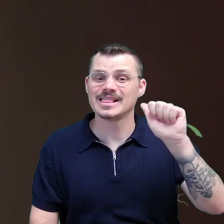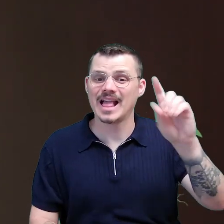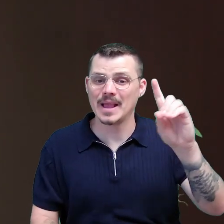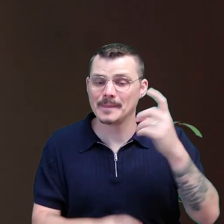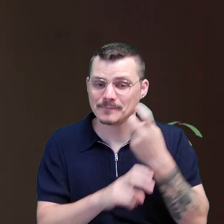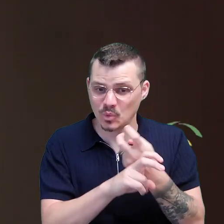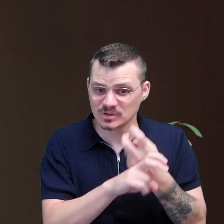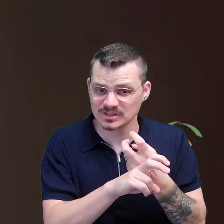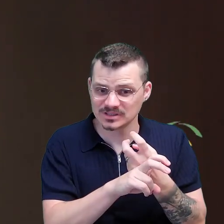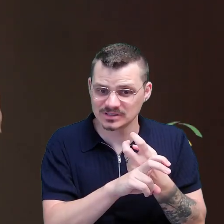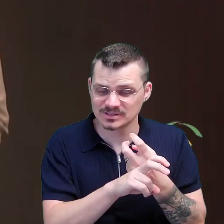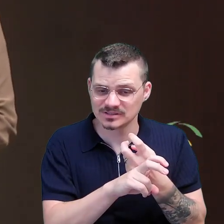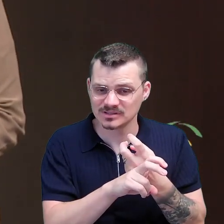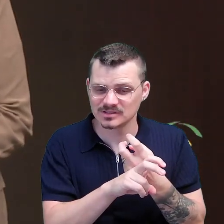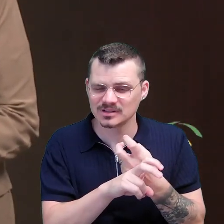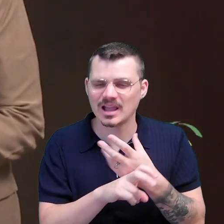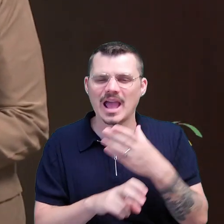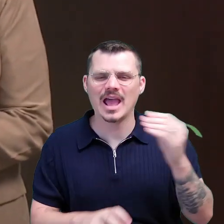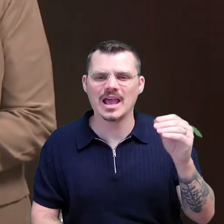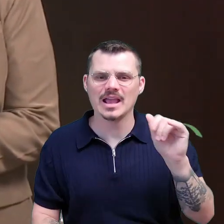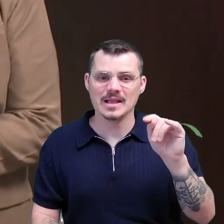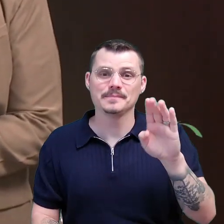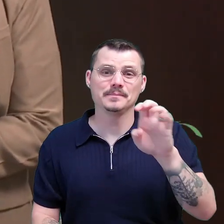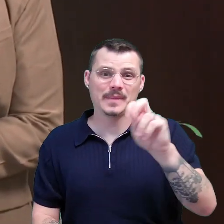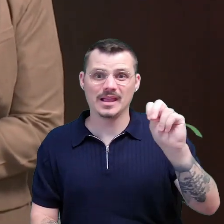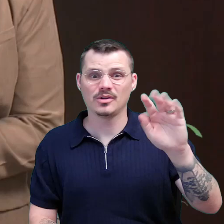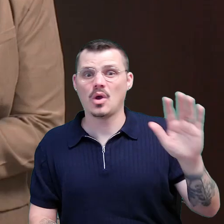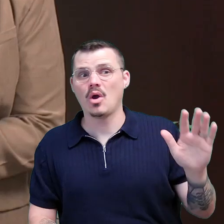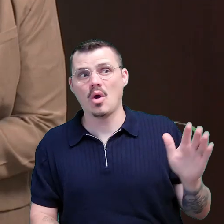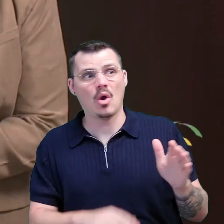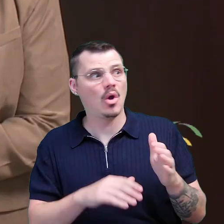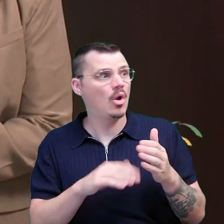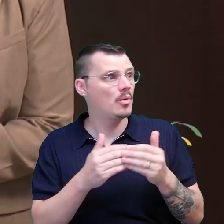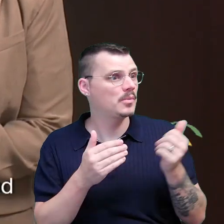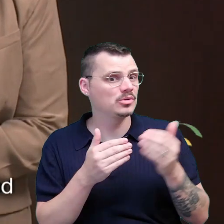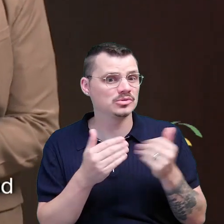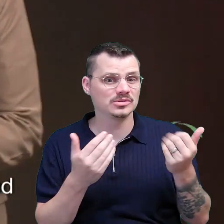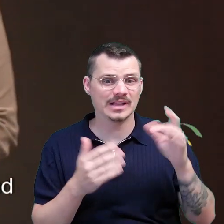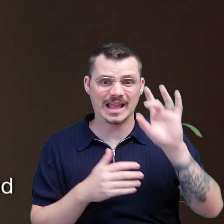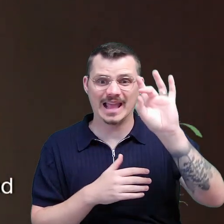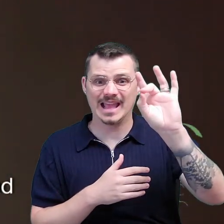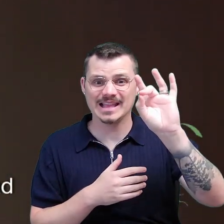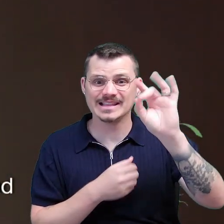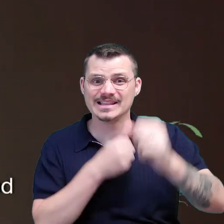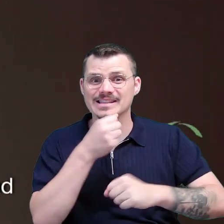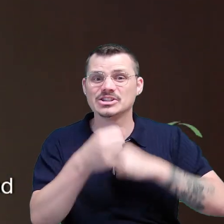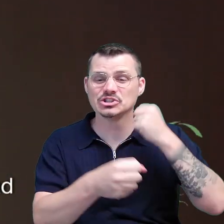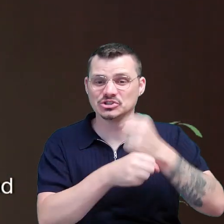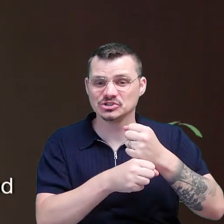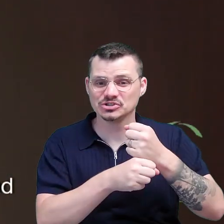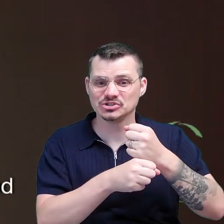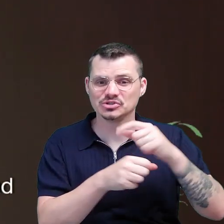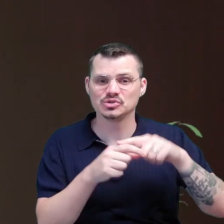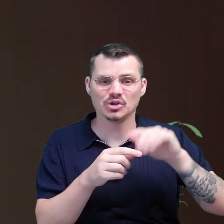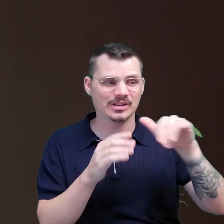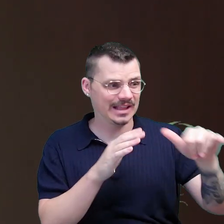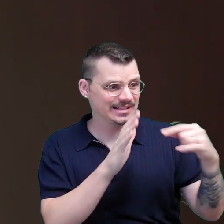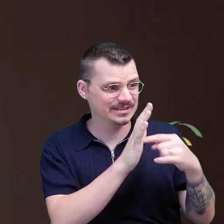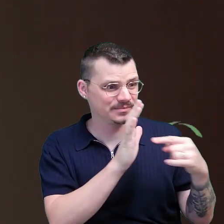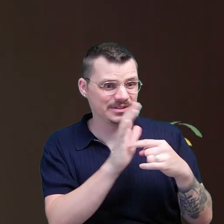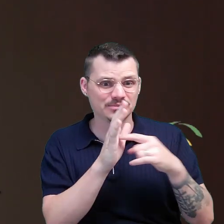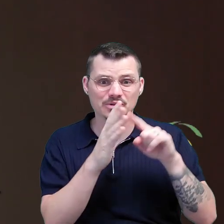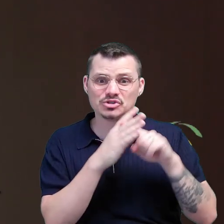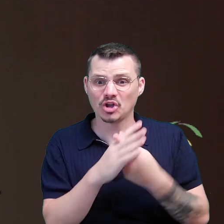poisoning, and it had been almost 8 years since all these symptoms had